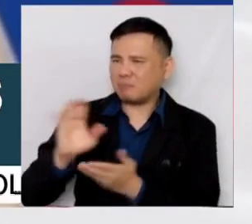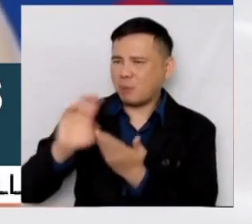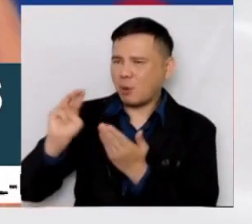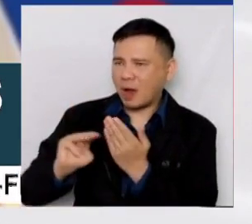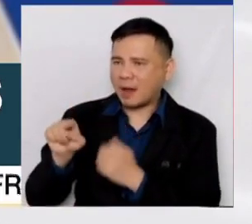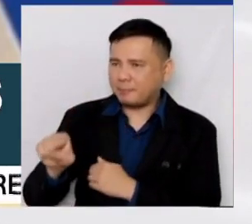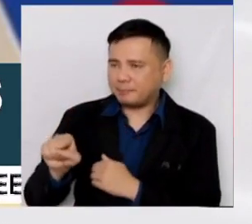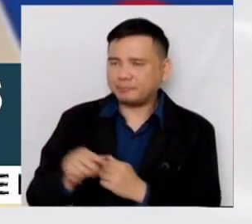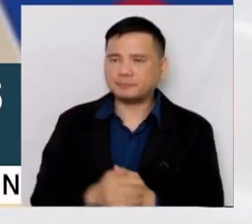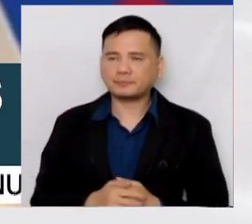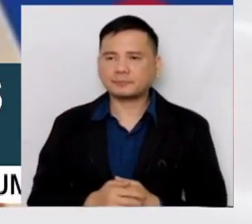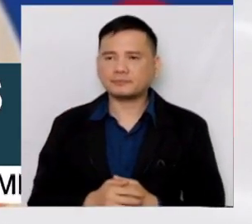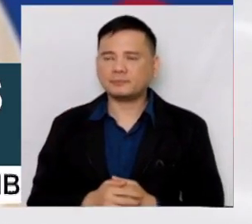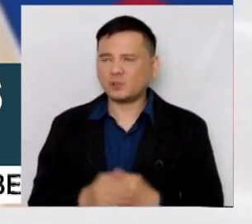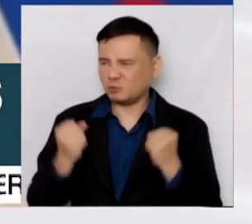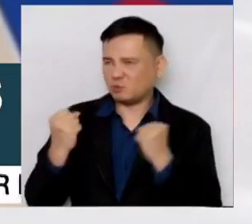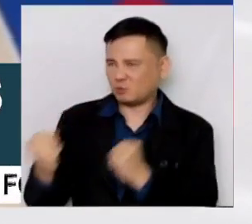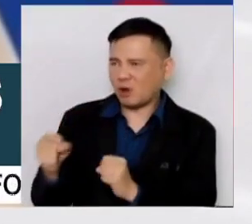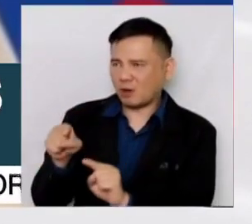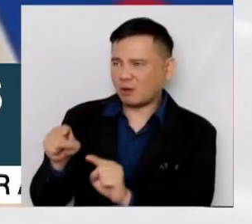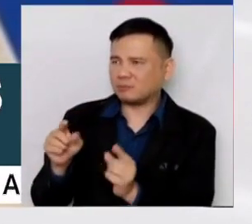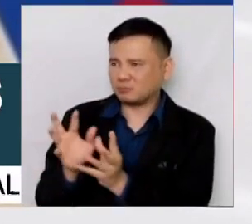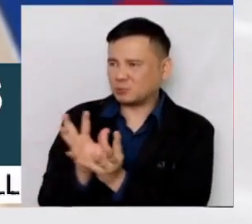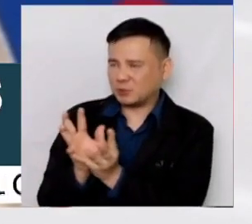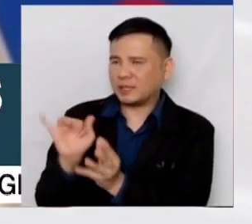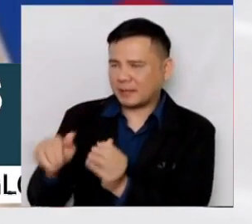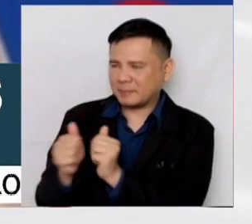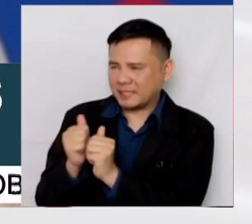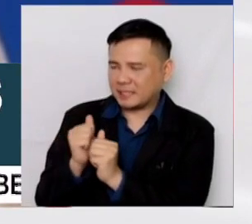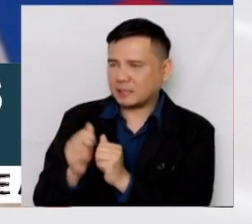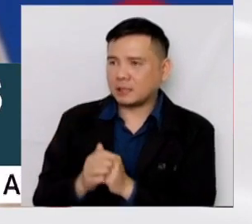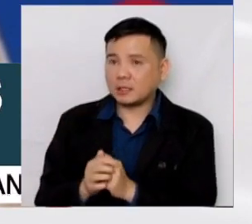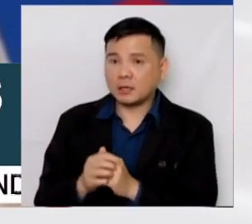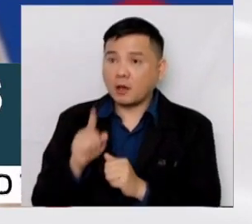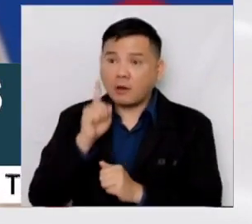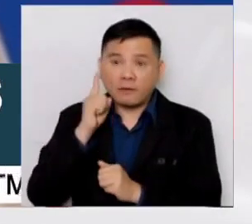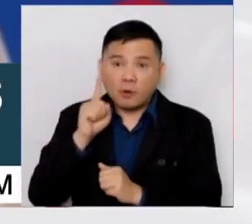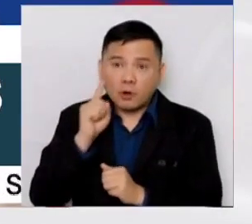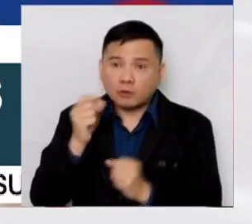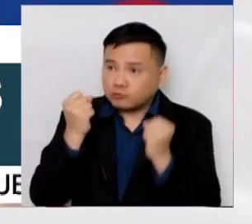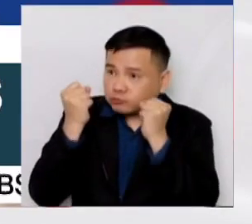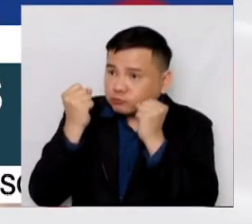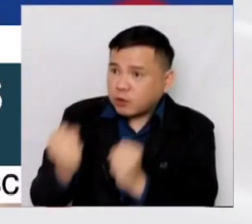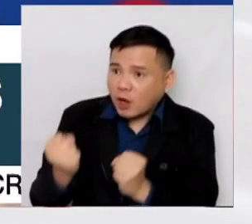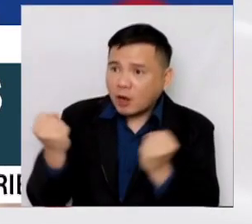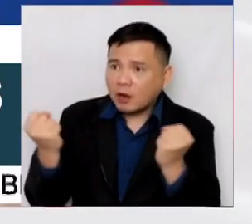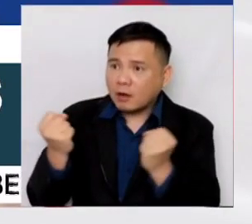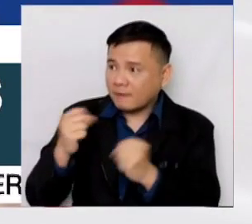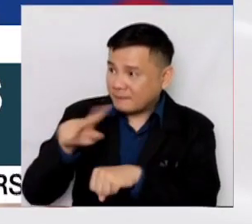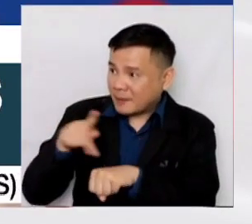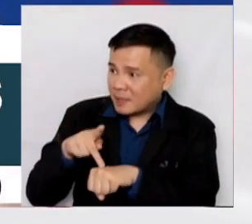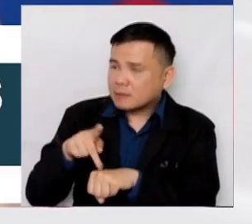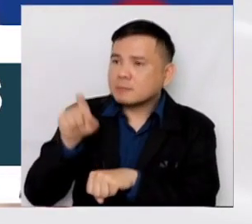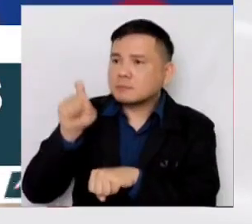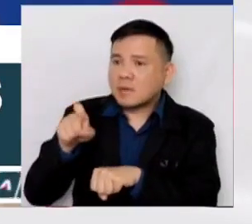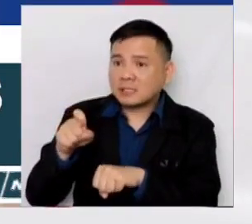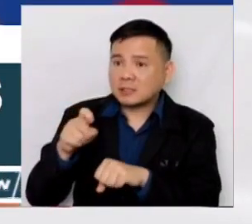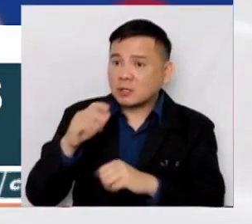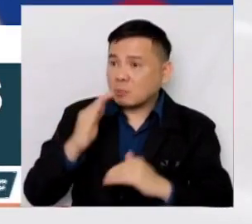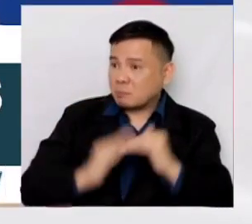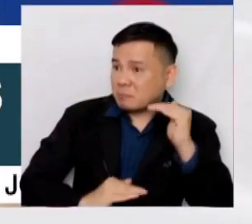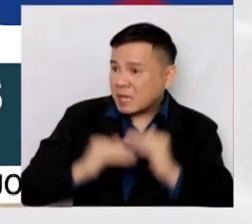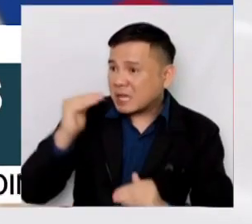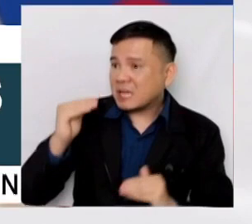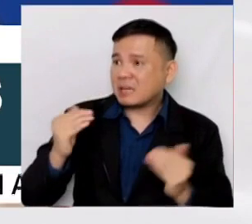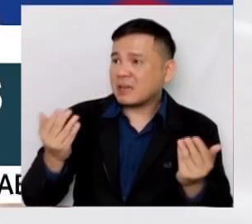that the foundation of a resilient nation is not just structures and policies, but actually a people. So what